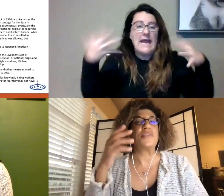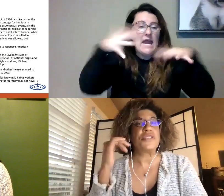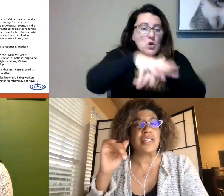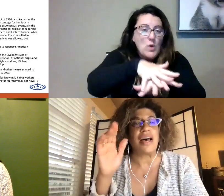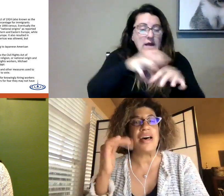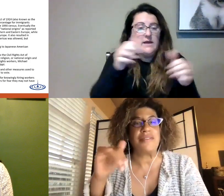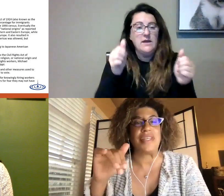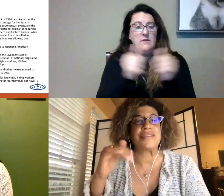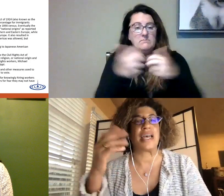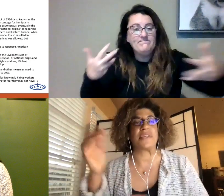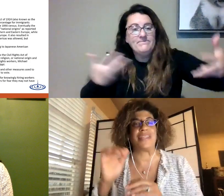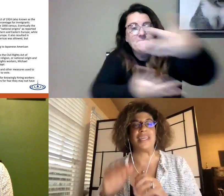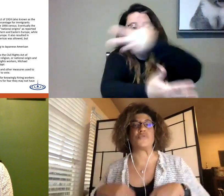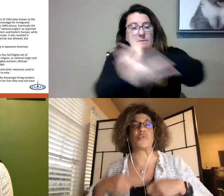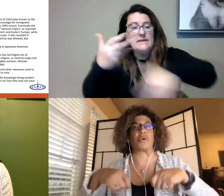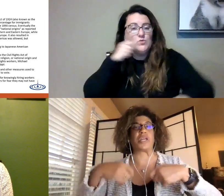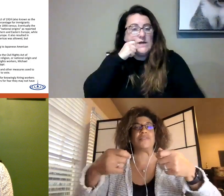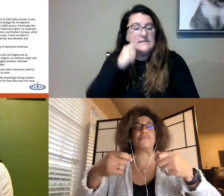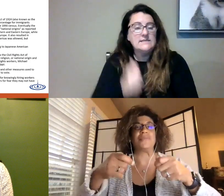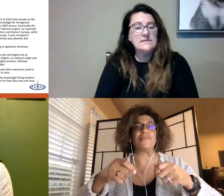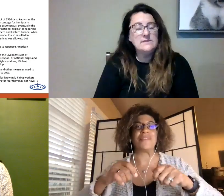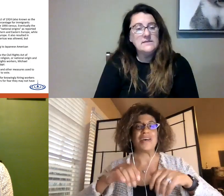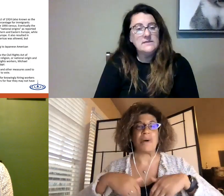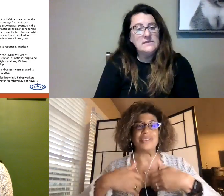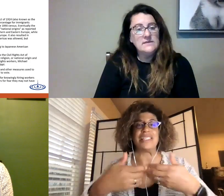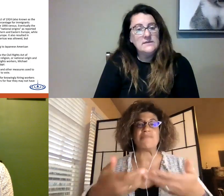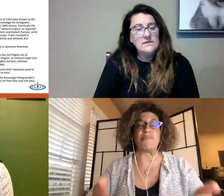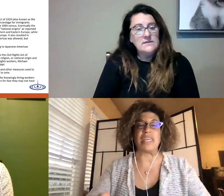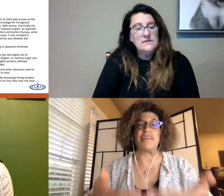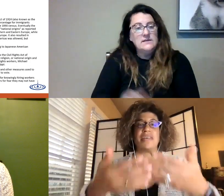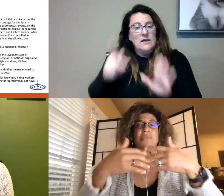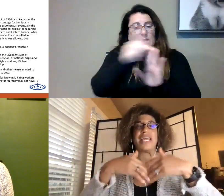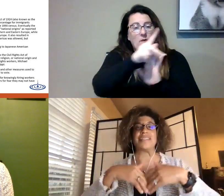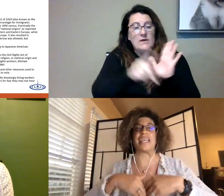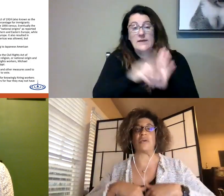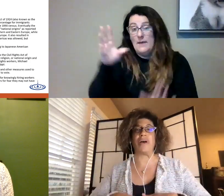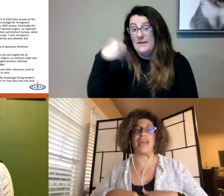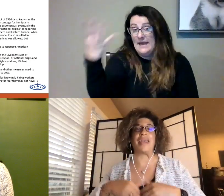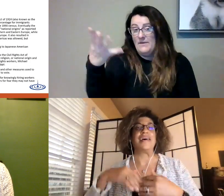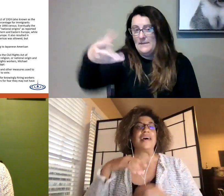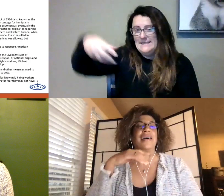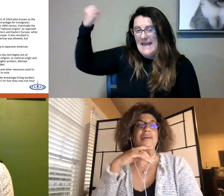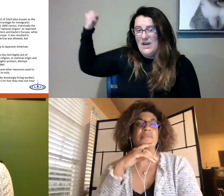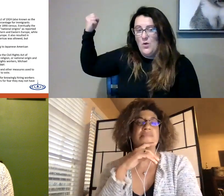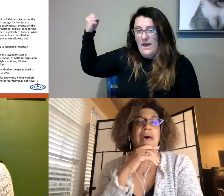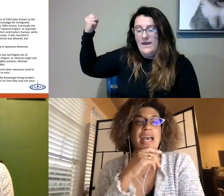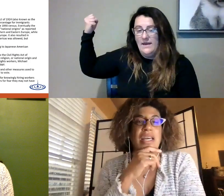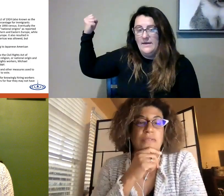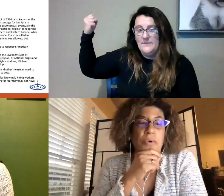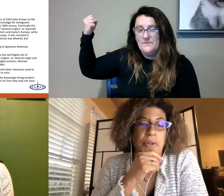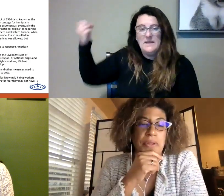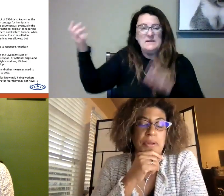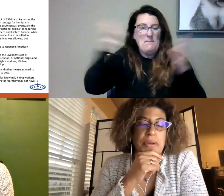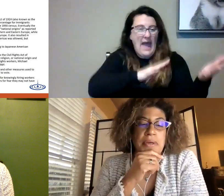So there's a lot of these types of things where policies might be given, but yet taken away, this back